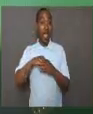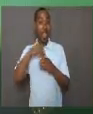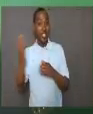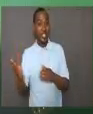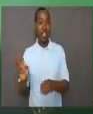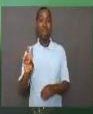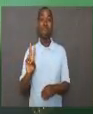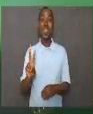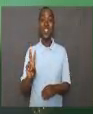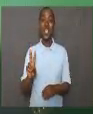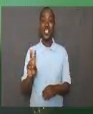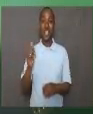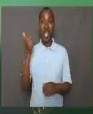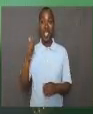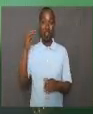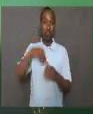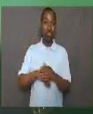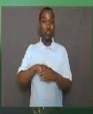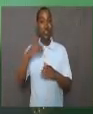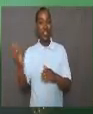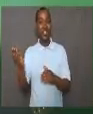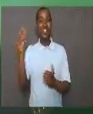exhalation, and ventilation.